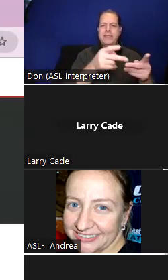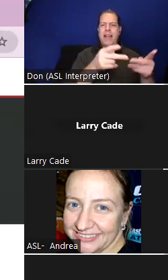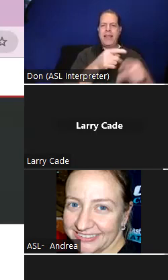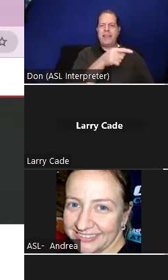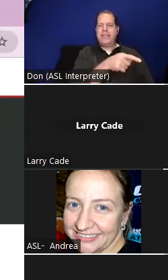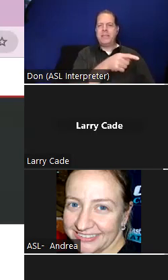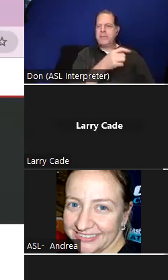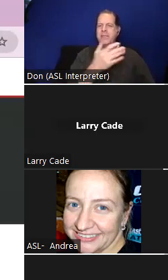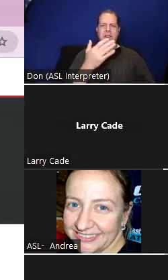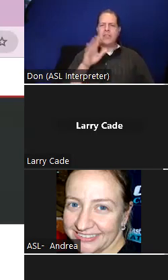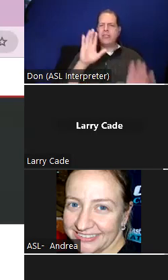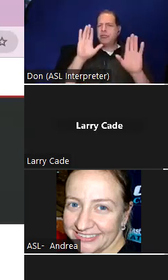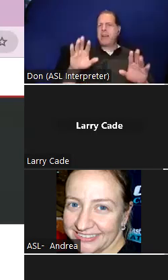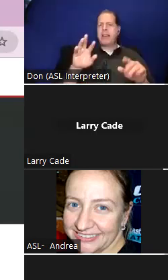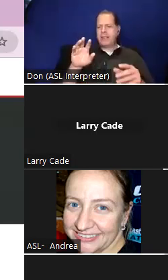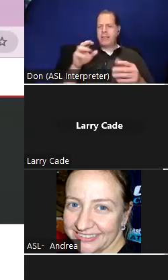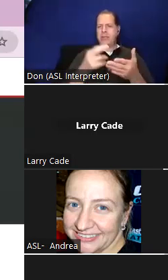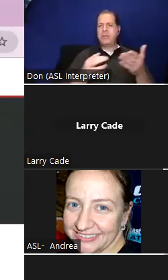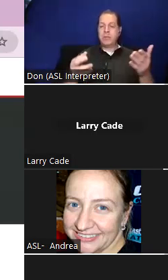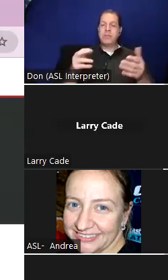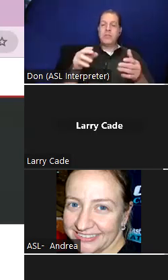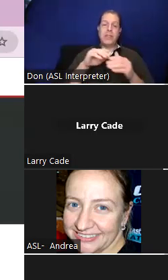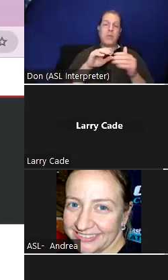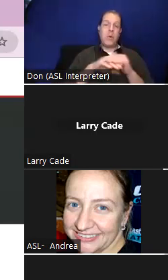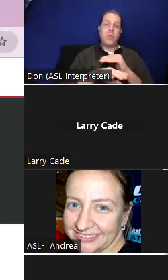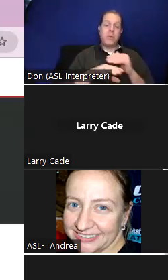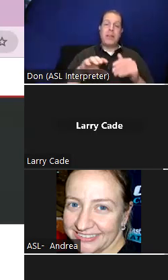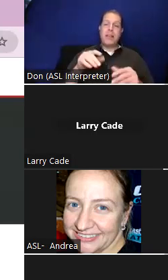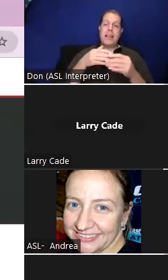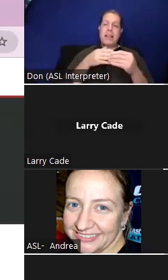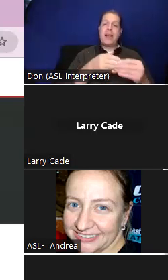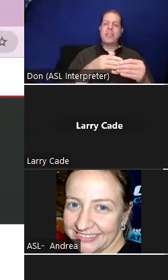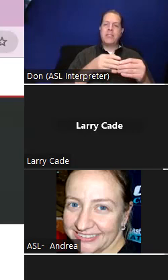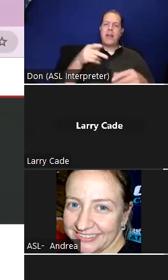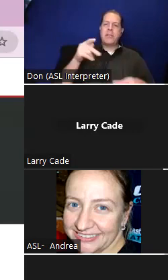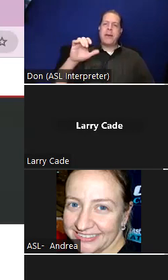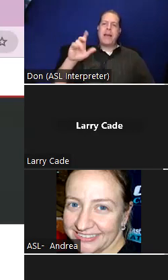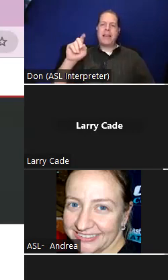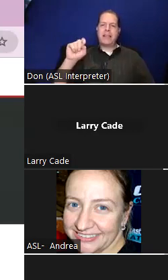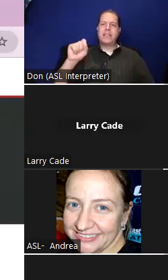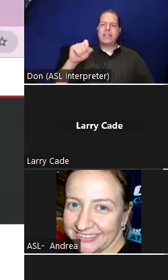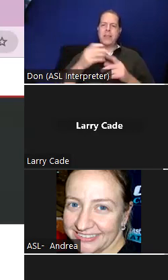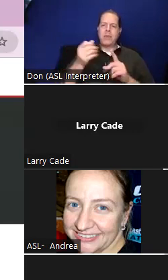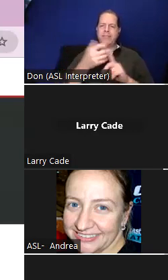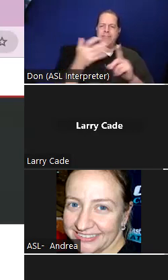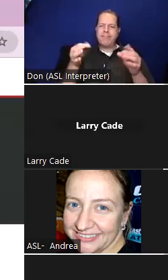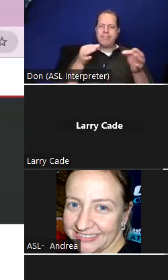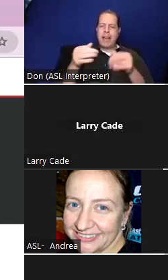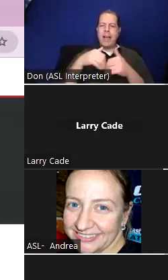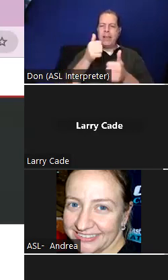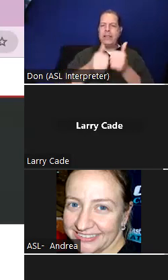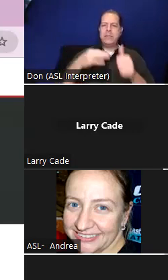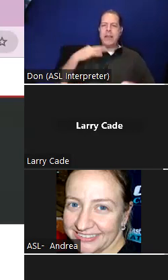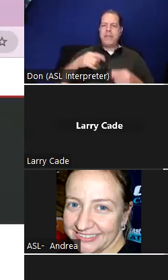of great resources. The enrollment guides are packets that actually go into the details of how each benefit